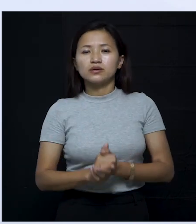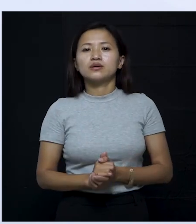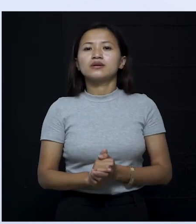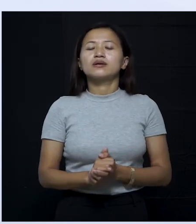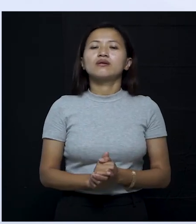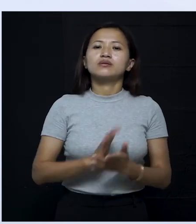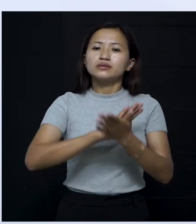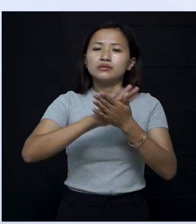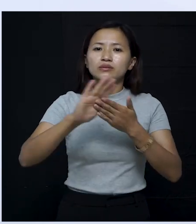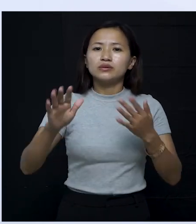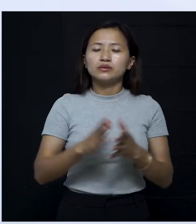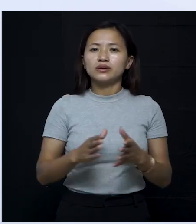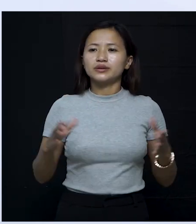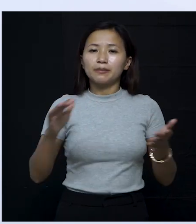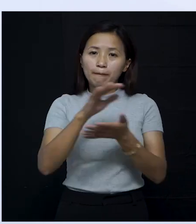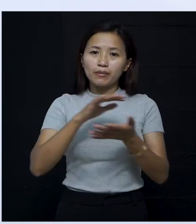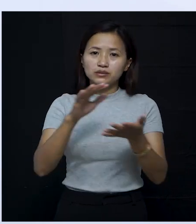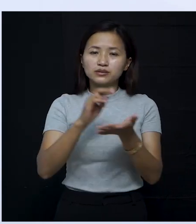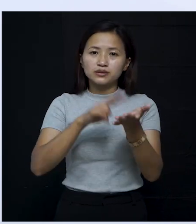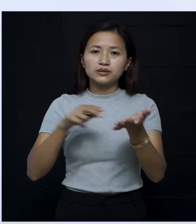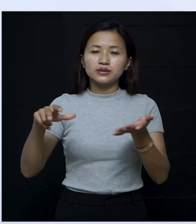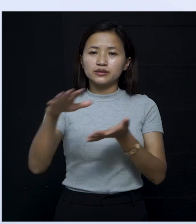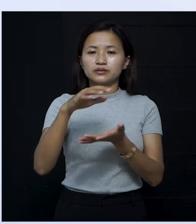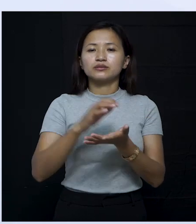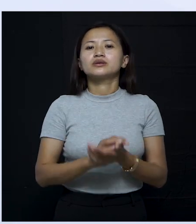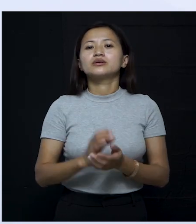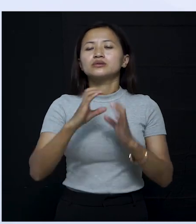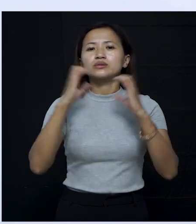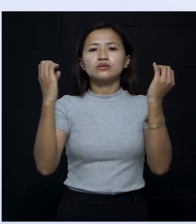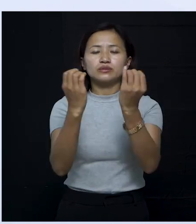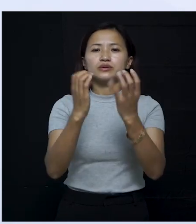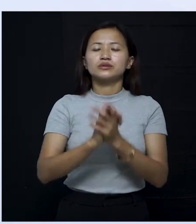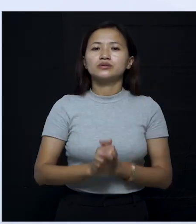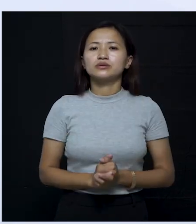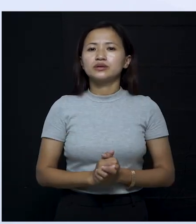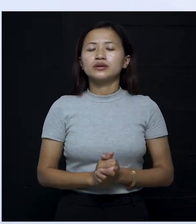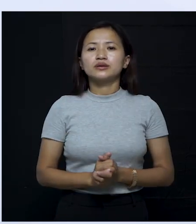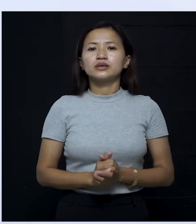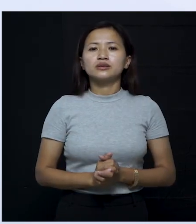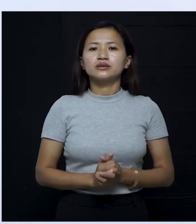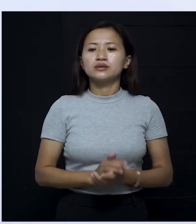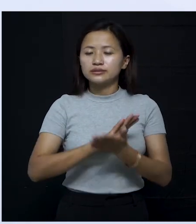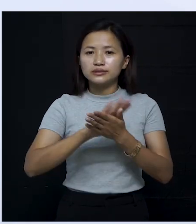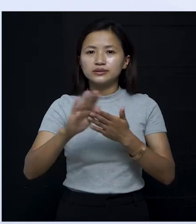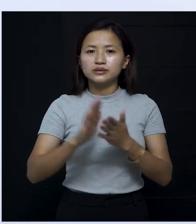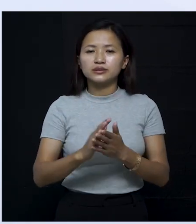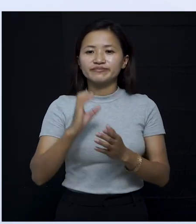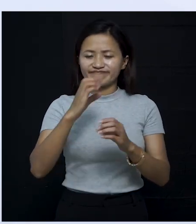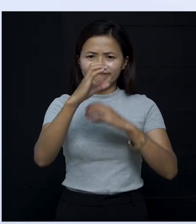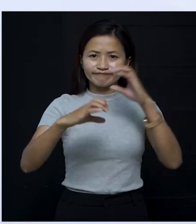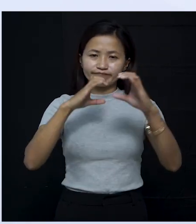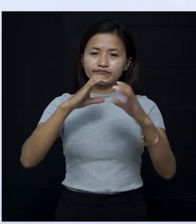be also be done at a multinational, by multinational corporation. That means it can also be done by